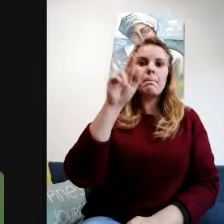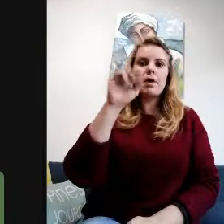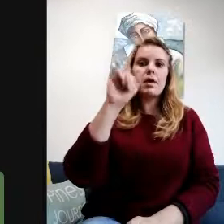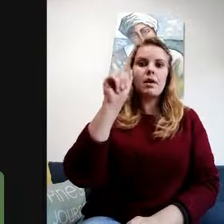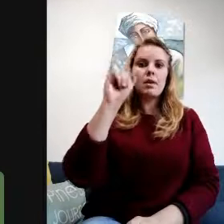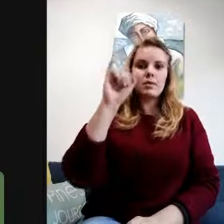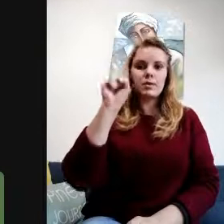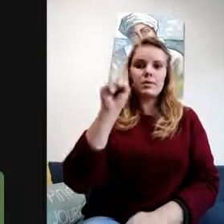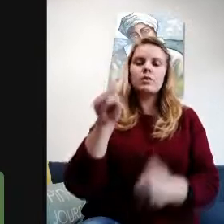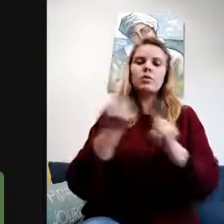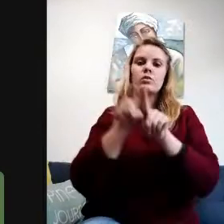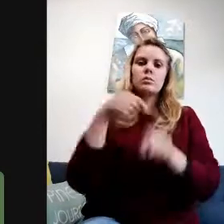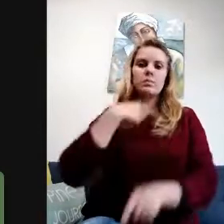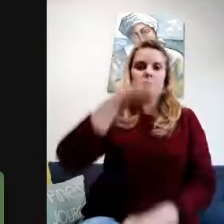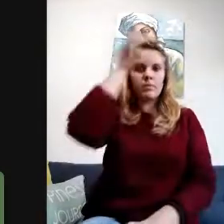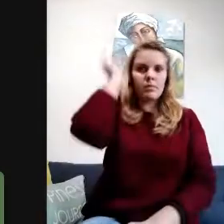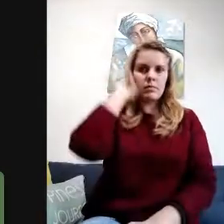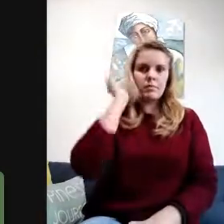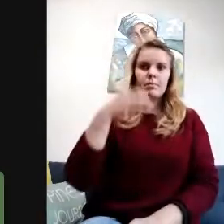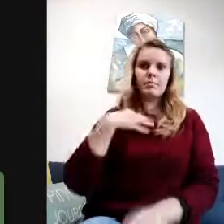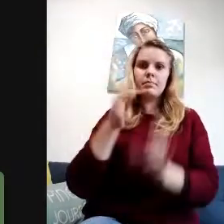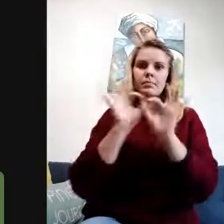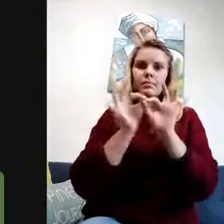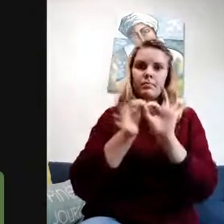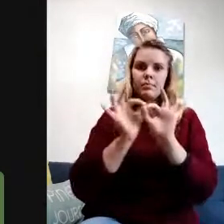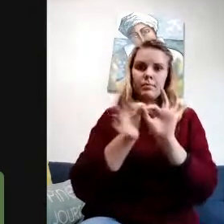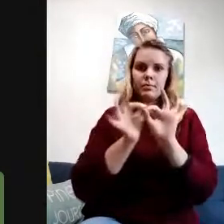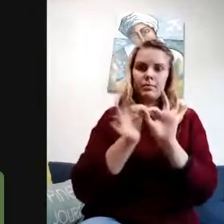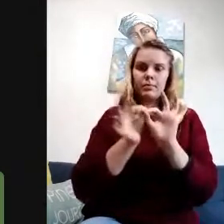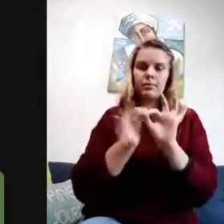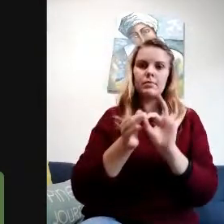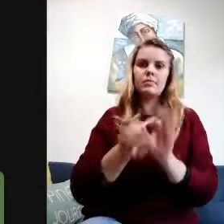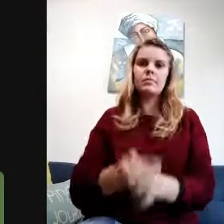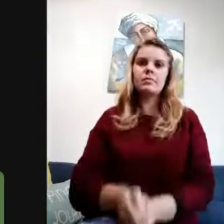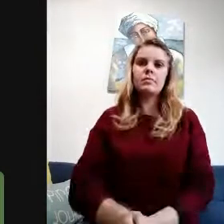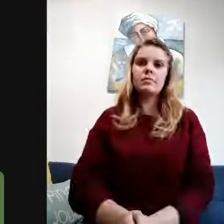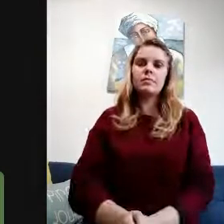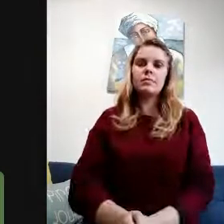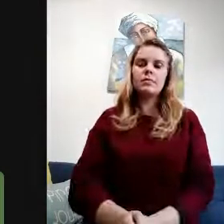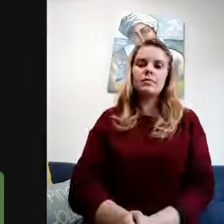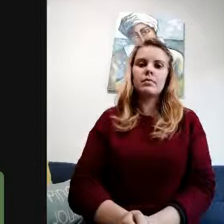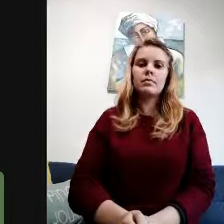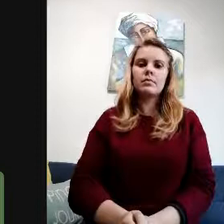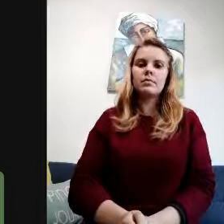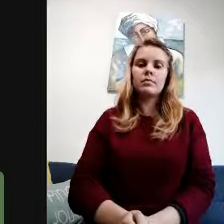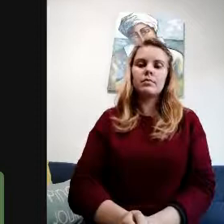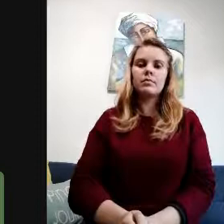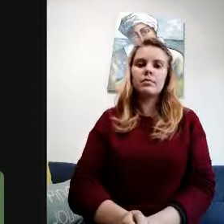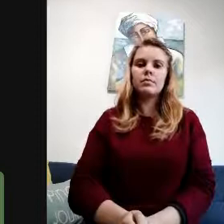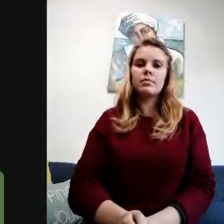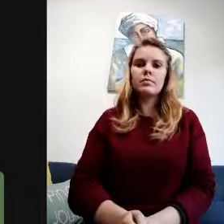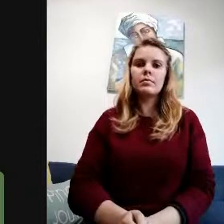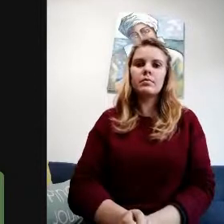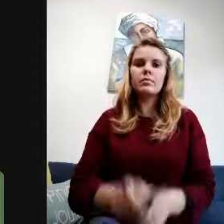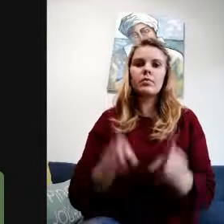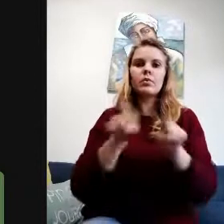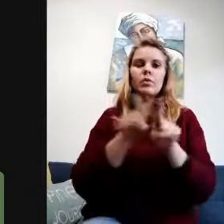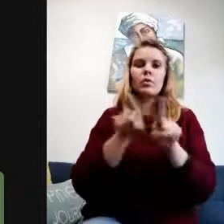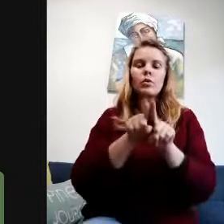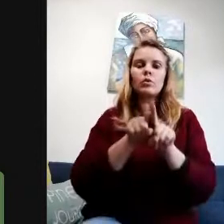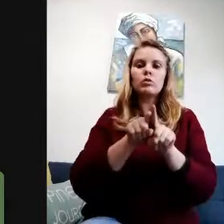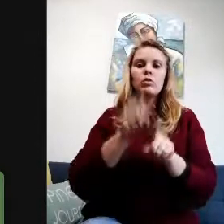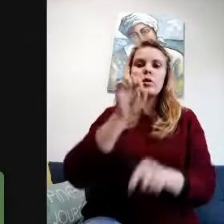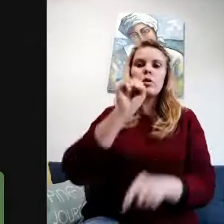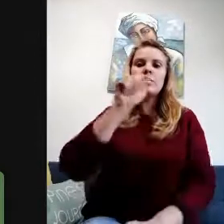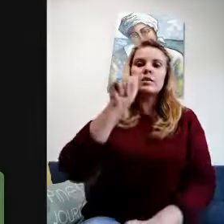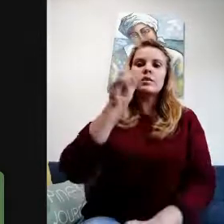Oostenbrink doing our interpreting for us this evening, and one of our SADGA directors, Mr.